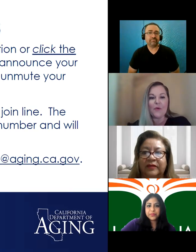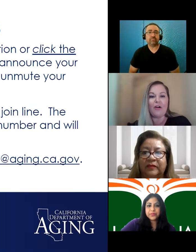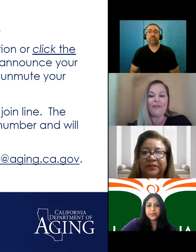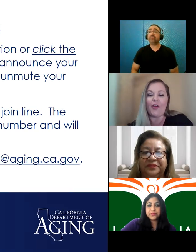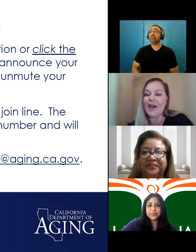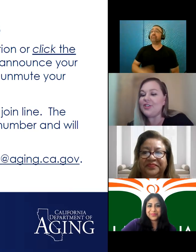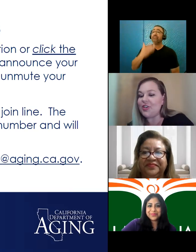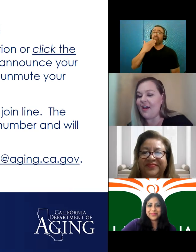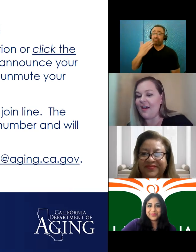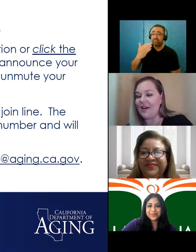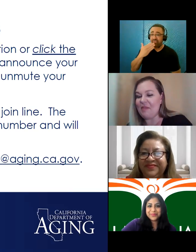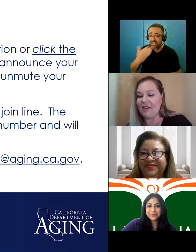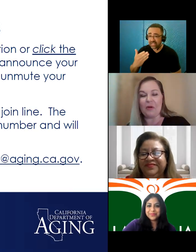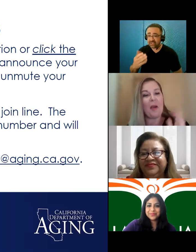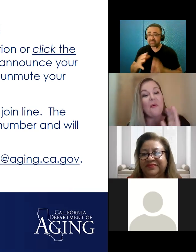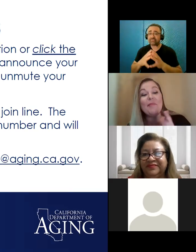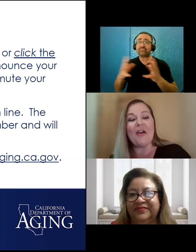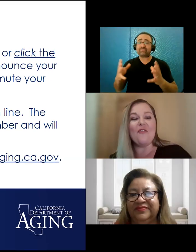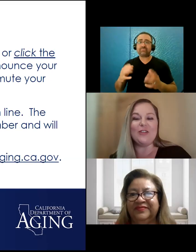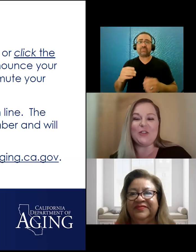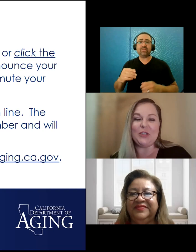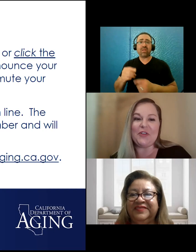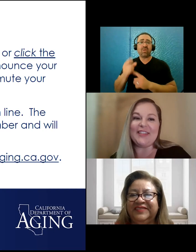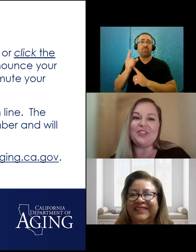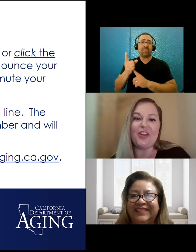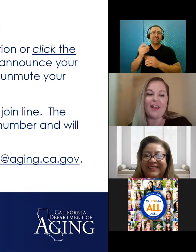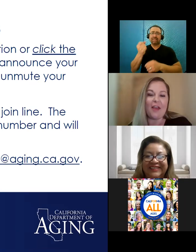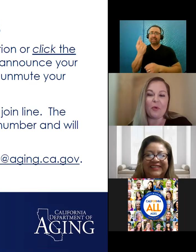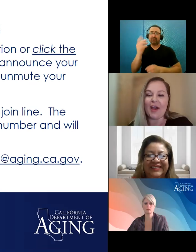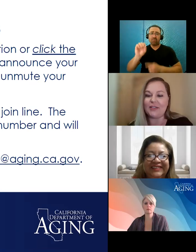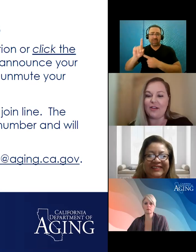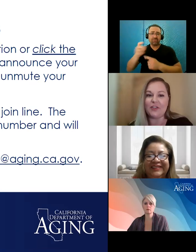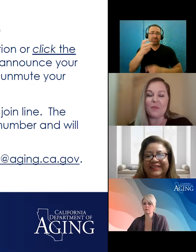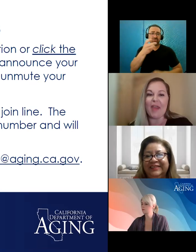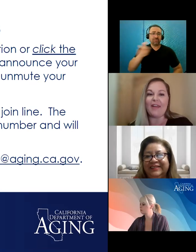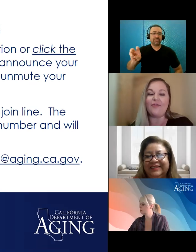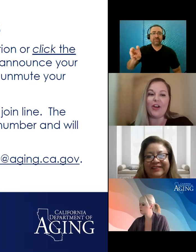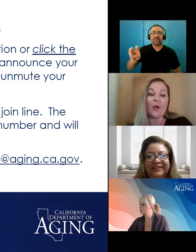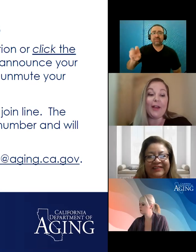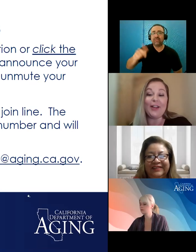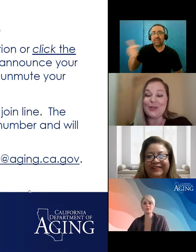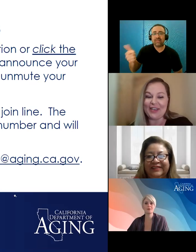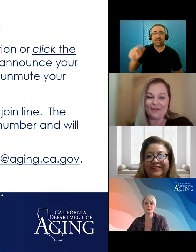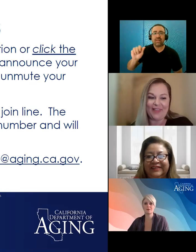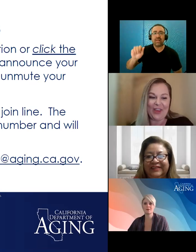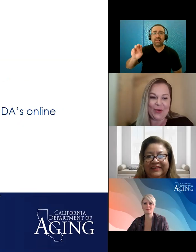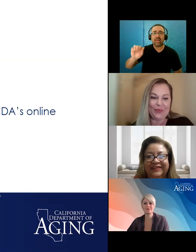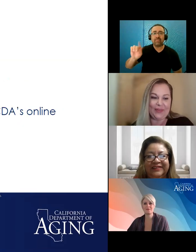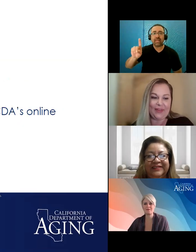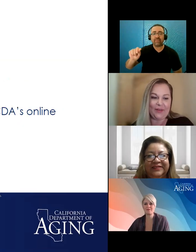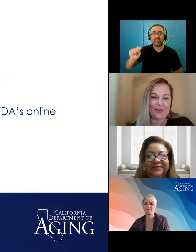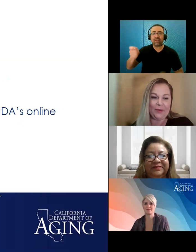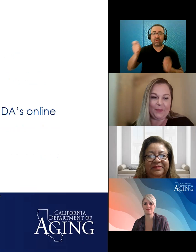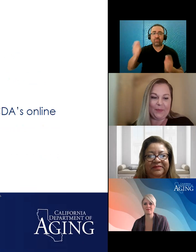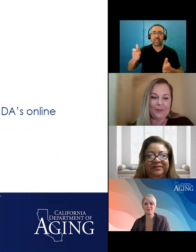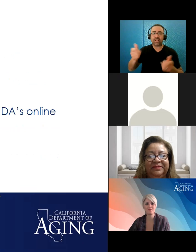Well, thank you all very much. I think we're about 1 minute over, so we'll transition and I will pass it off to Amanda for a quick closing. Thank you.